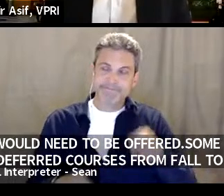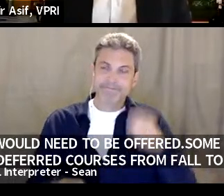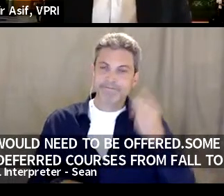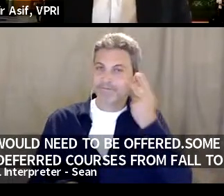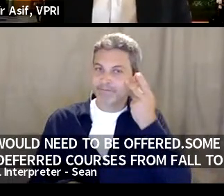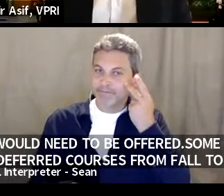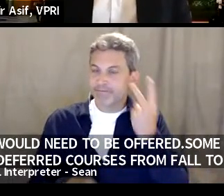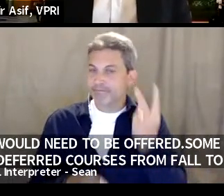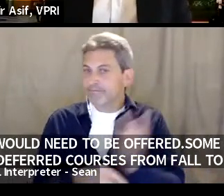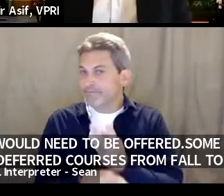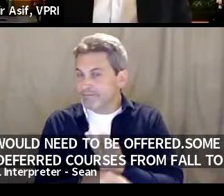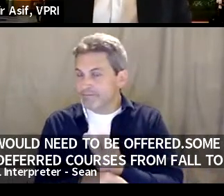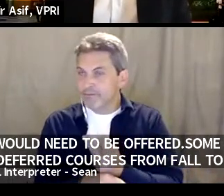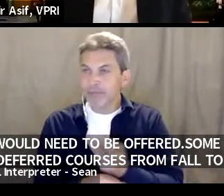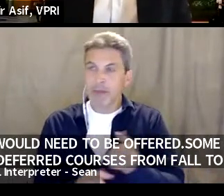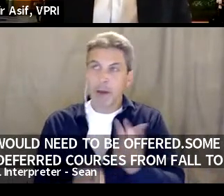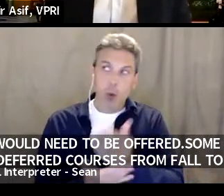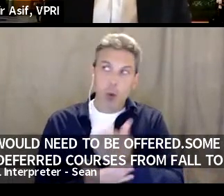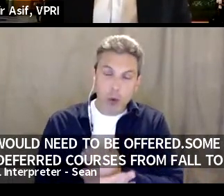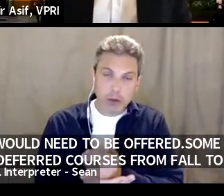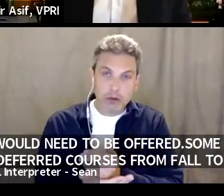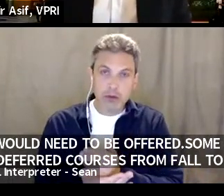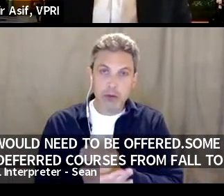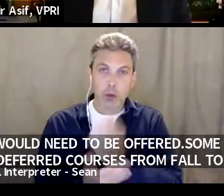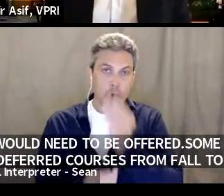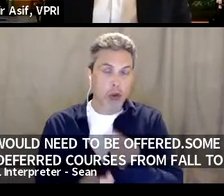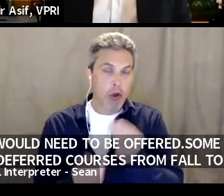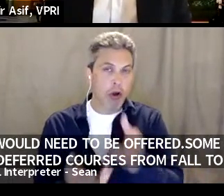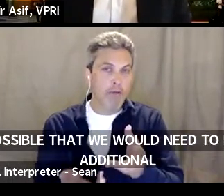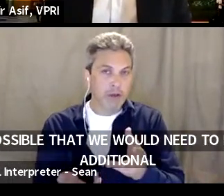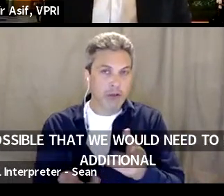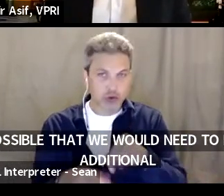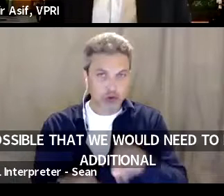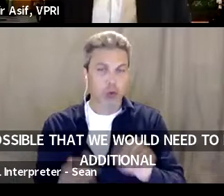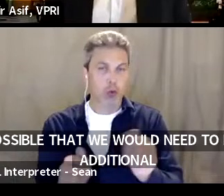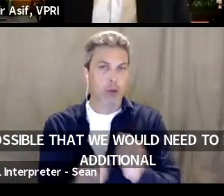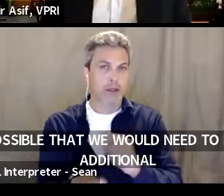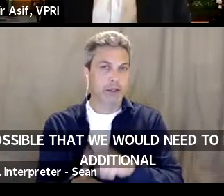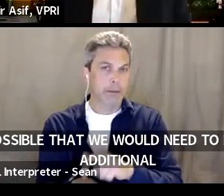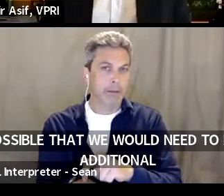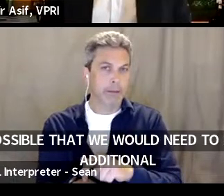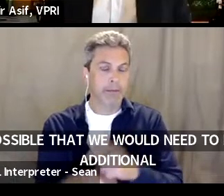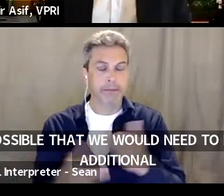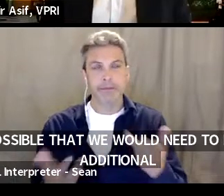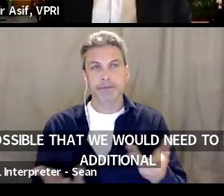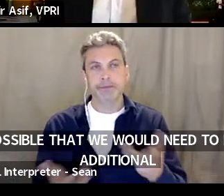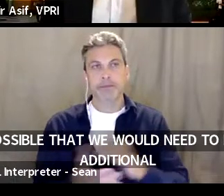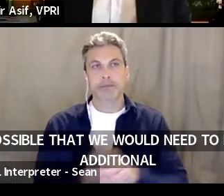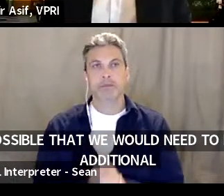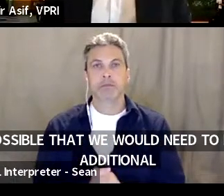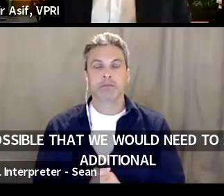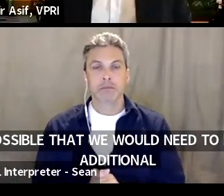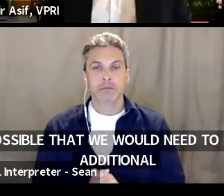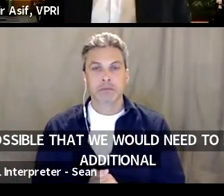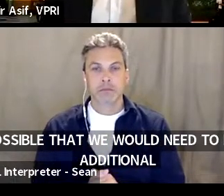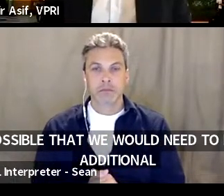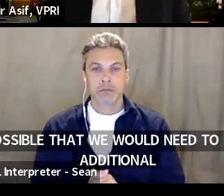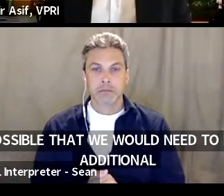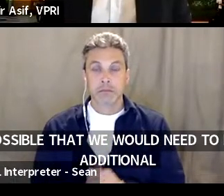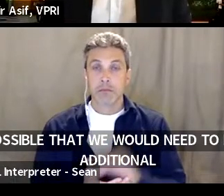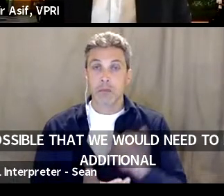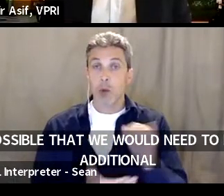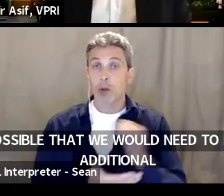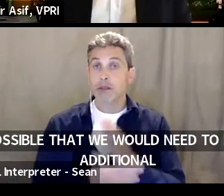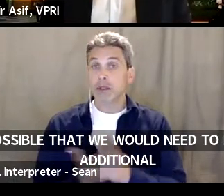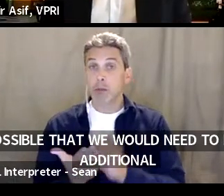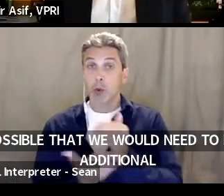of courses that would be offered in the winter. There may be more courses that could offer optional